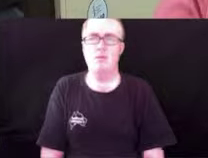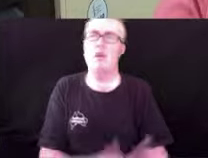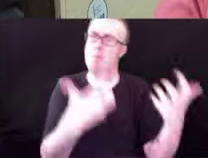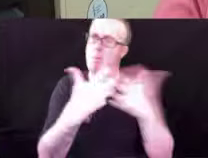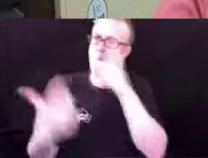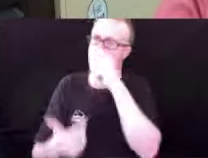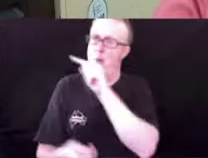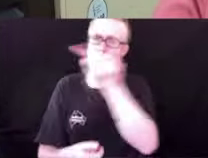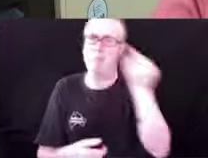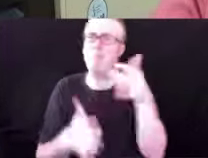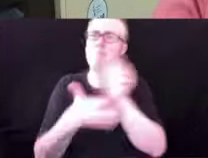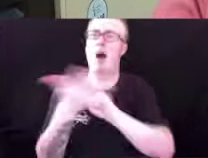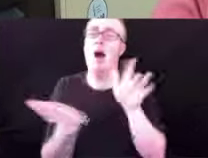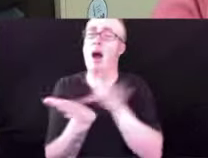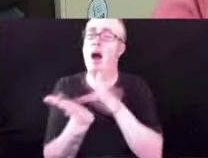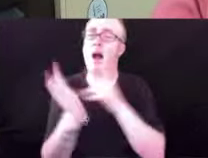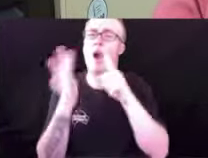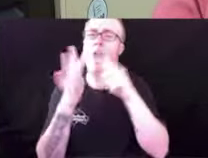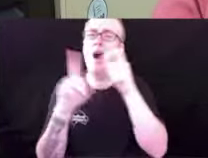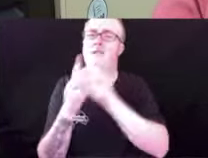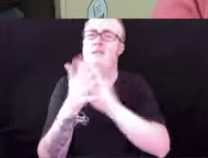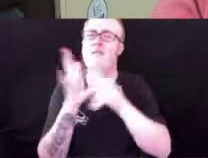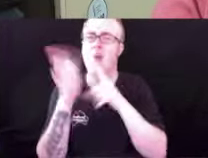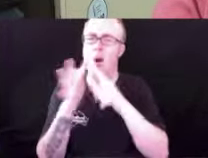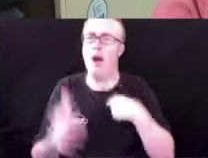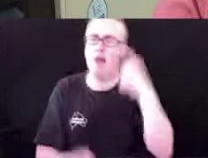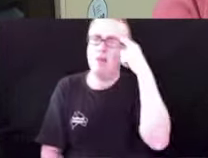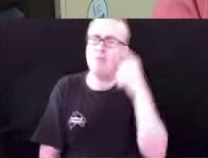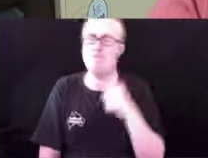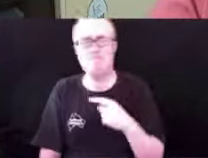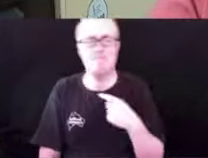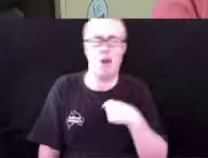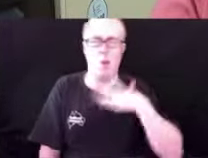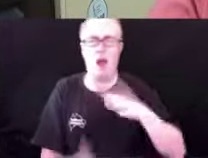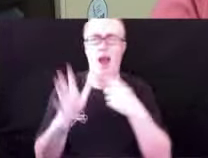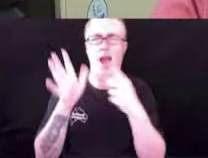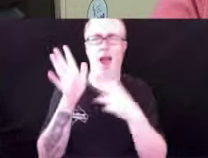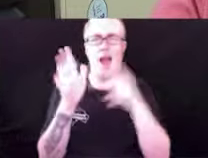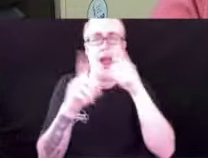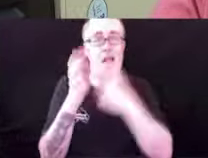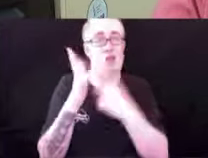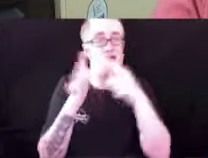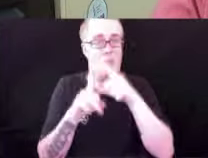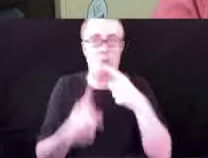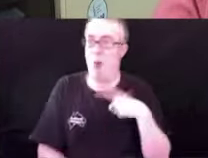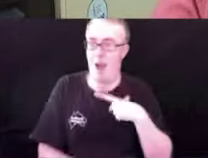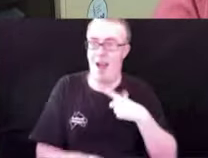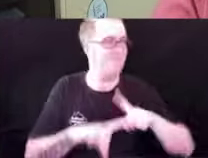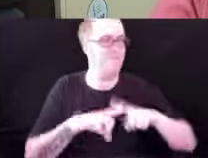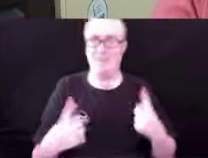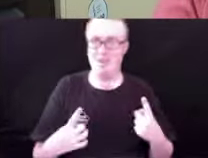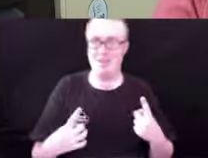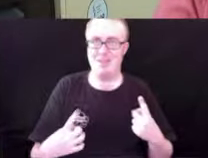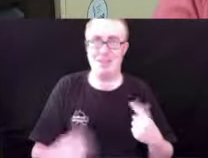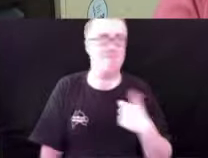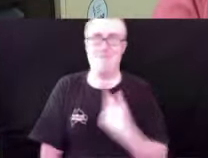Well, everybody's going for iPhone. I think I'll go for Android because it's different and because nobody else is